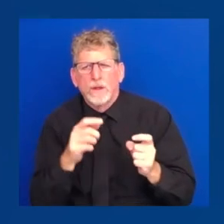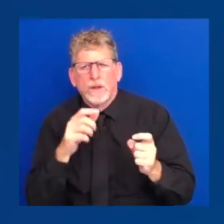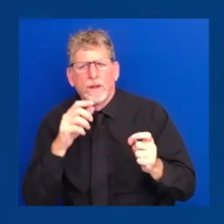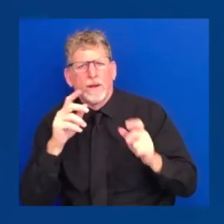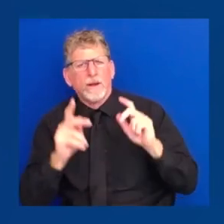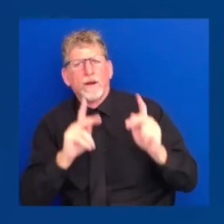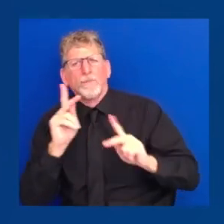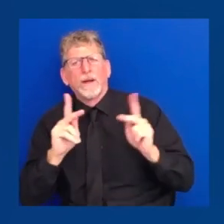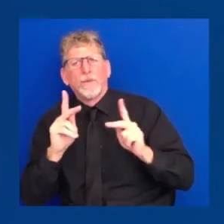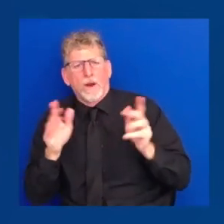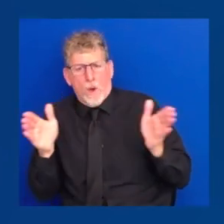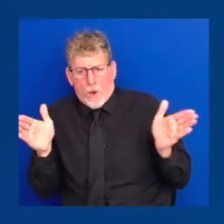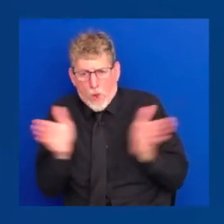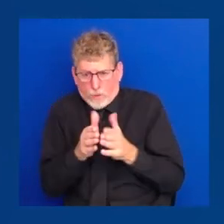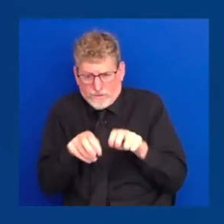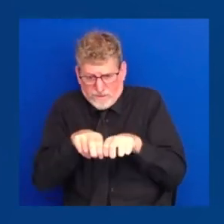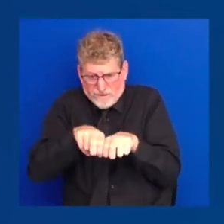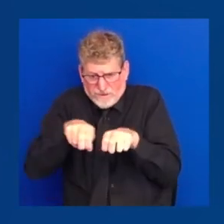work and for